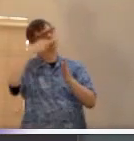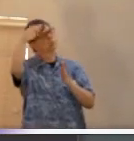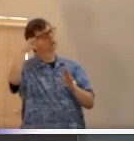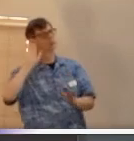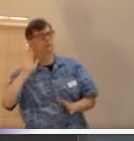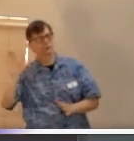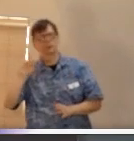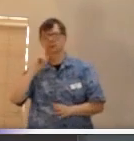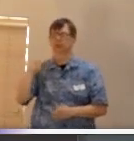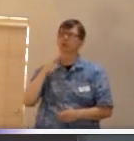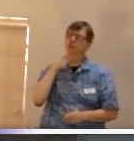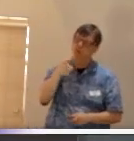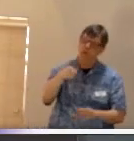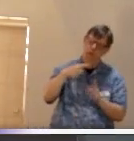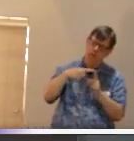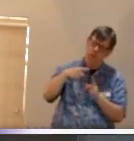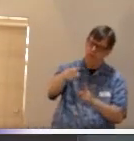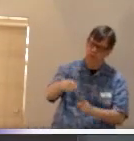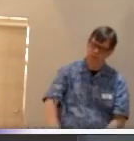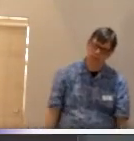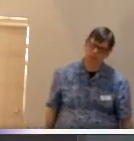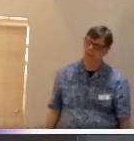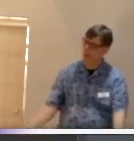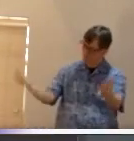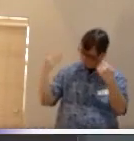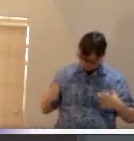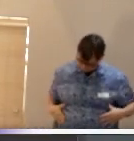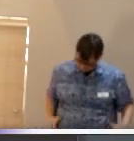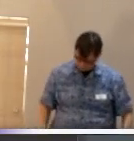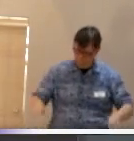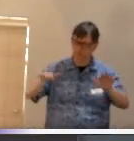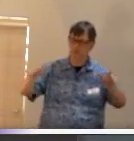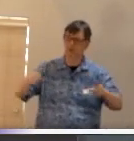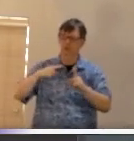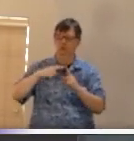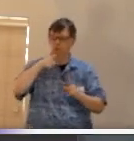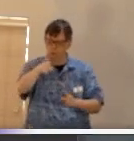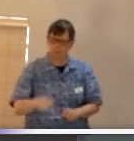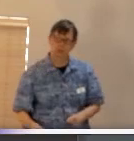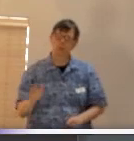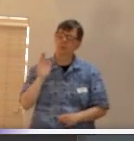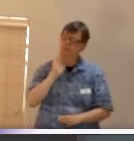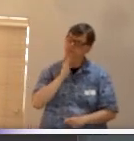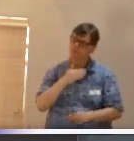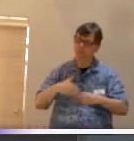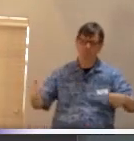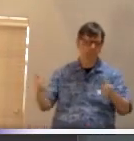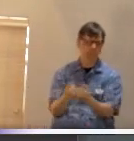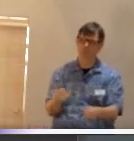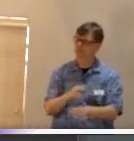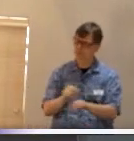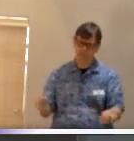that mean something to you and bring a physical experience to you. By using words that have no meaning to